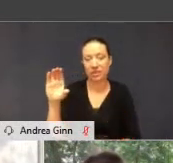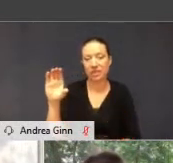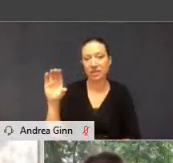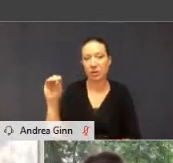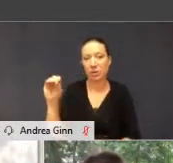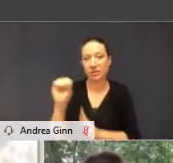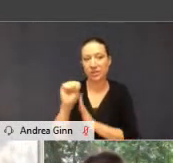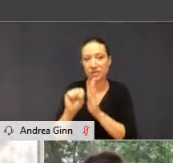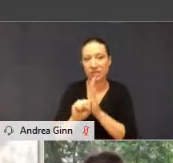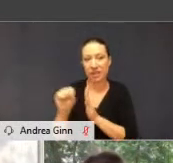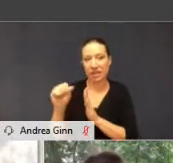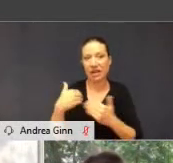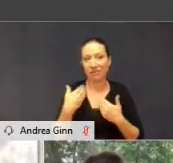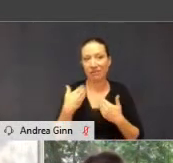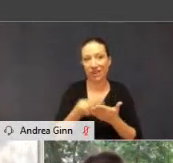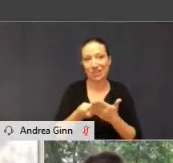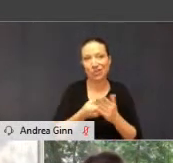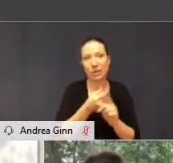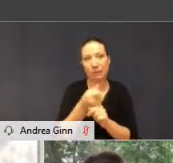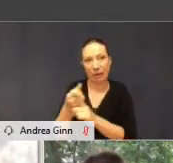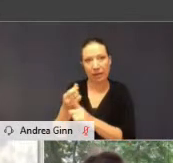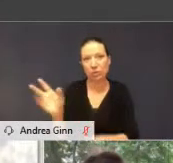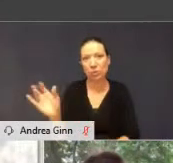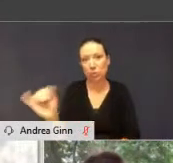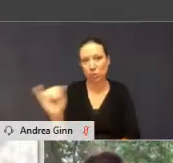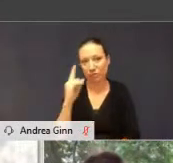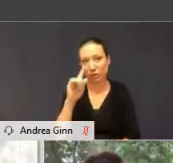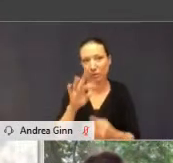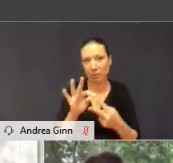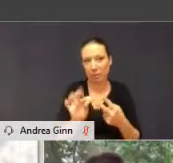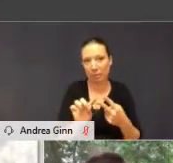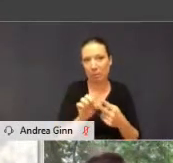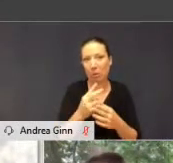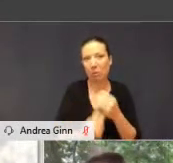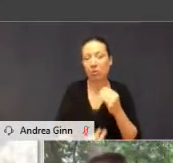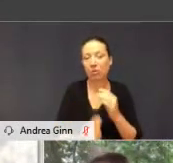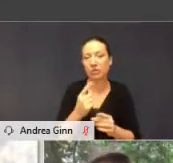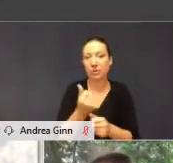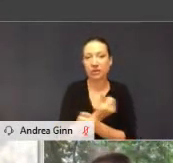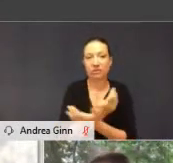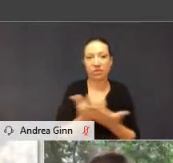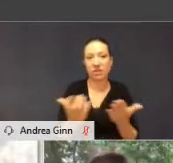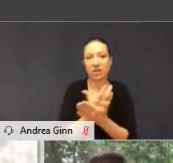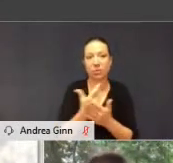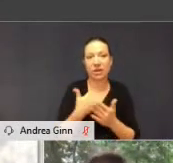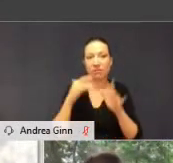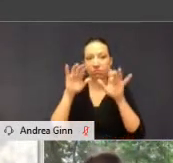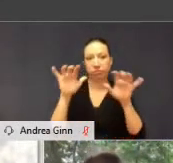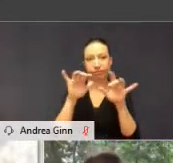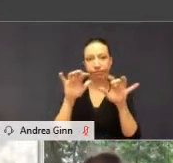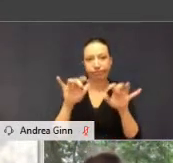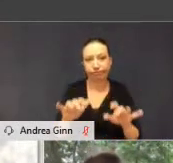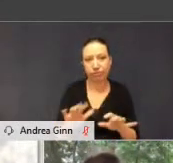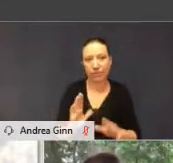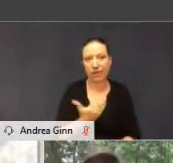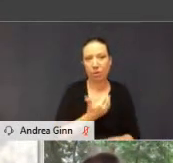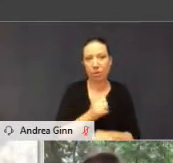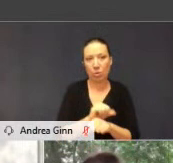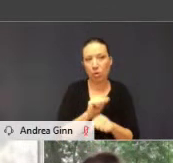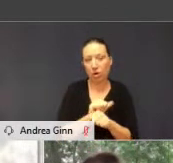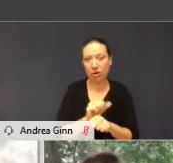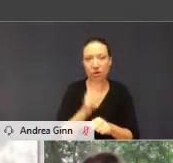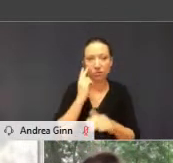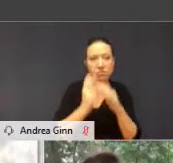those options. So all of that is listed out actually in the work that we've been doing in looking at the future and unwinding all of